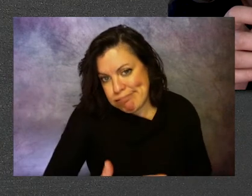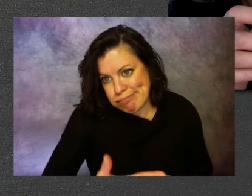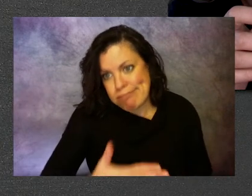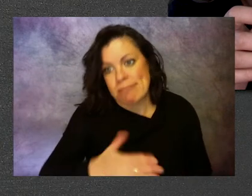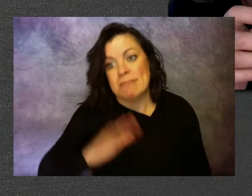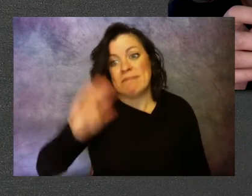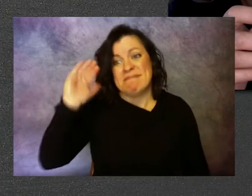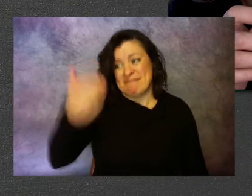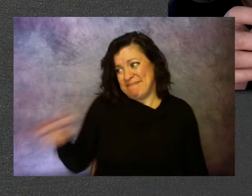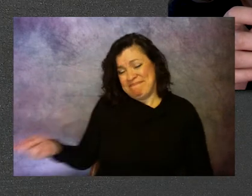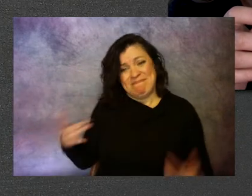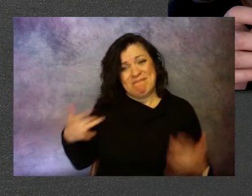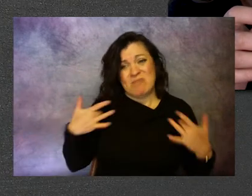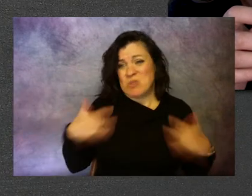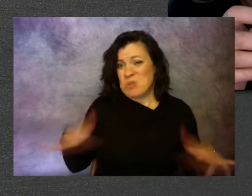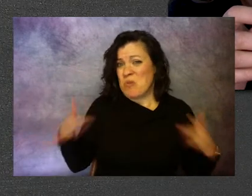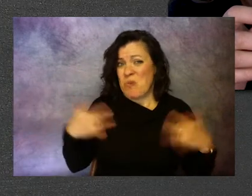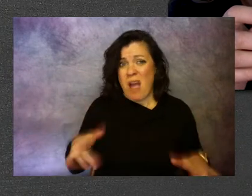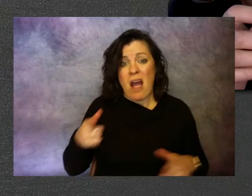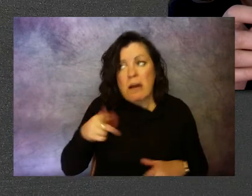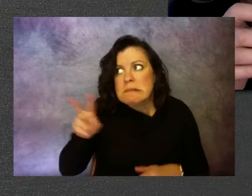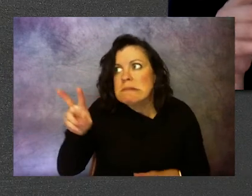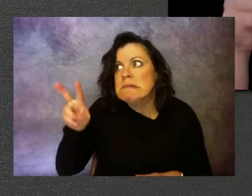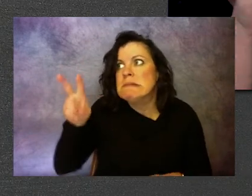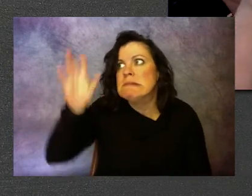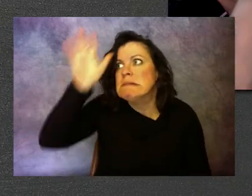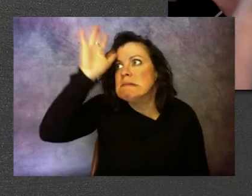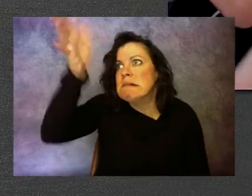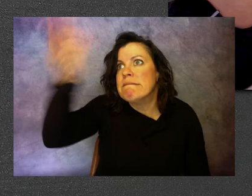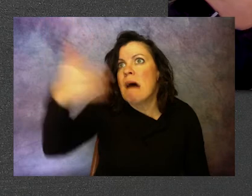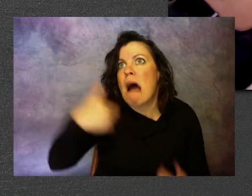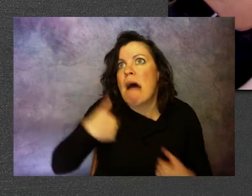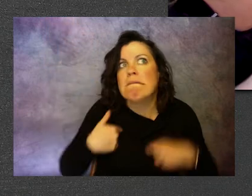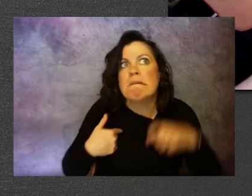a broken tusk like Grandpa.